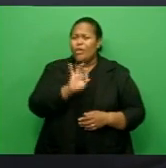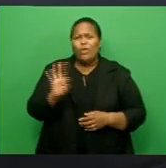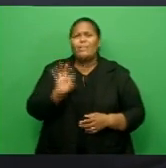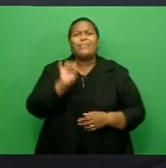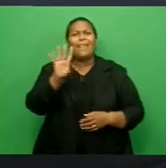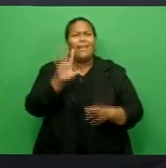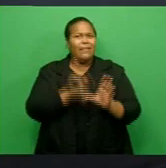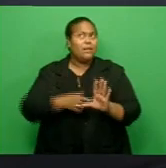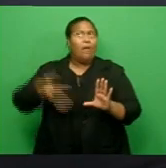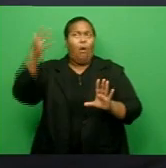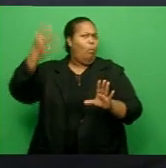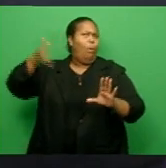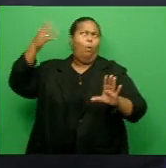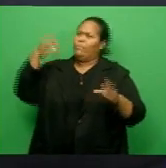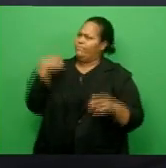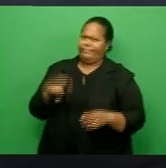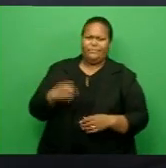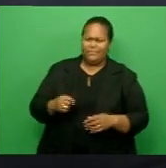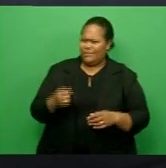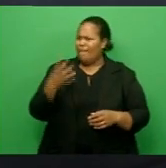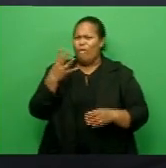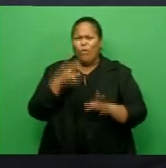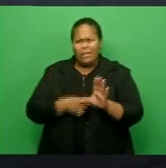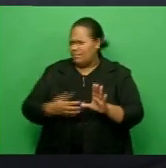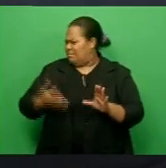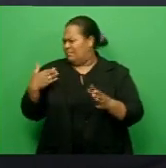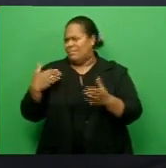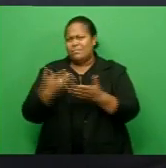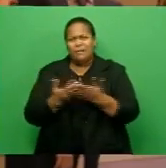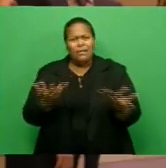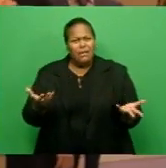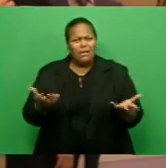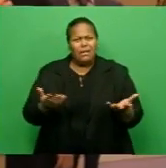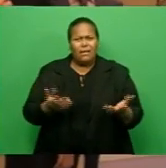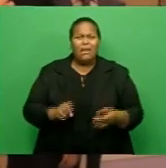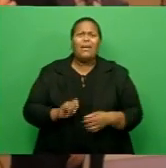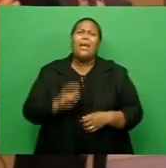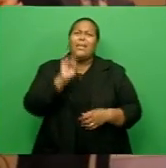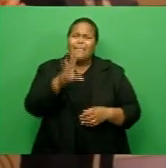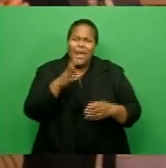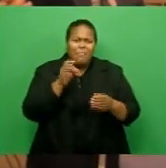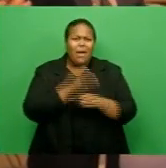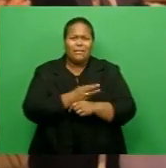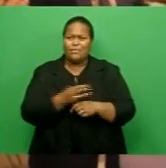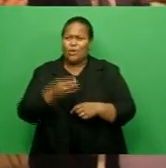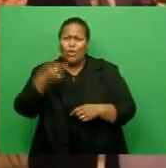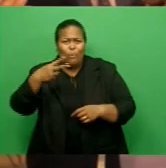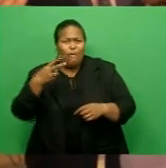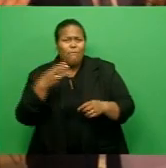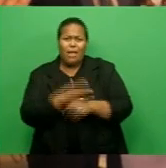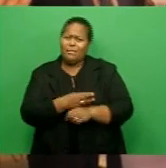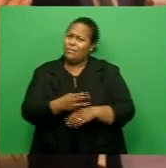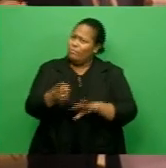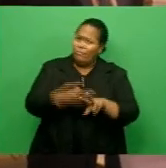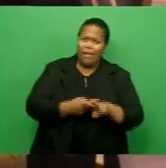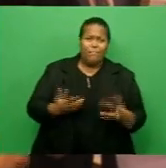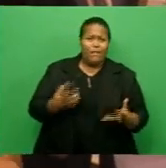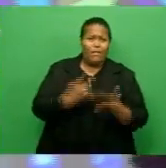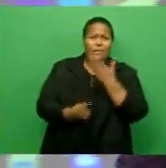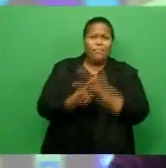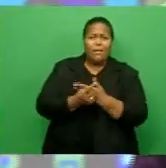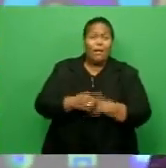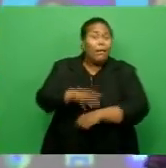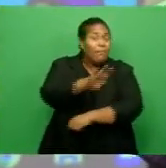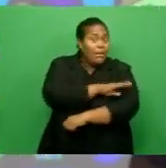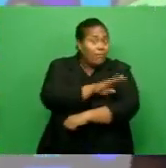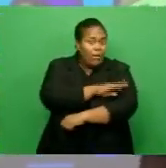that. And then you've got everyone, 5 months, 6 months, 10 months, 12 months. Prime Minister Vorengem Bainimarama has also shared his